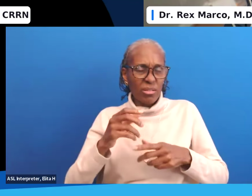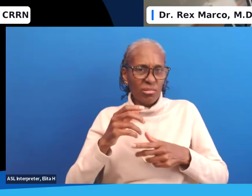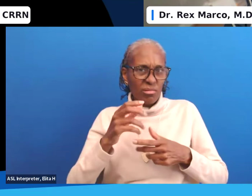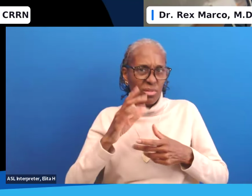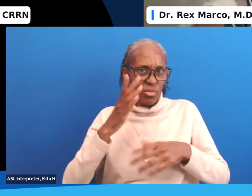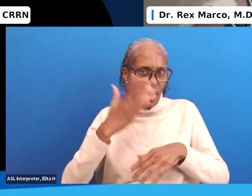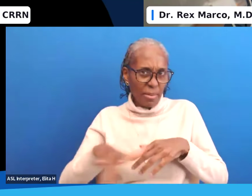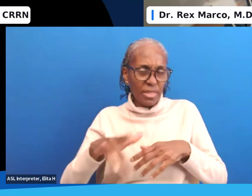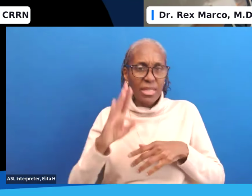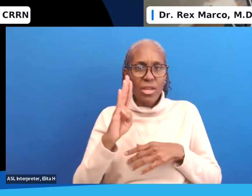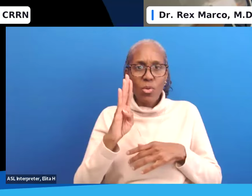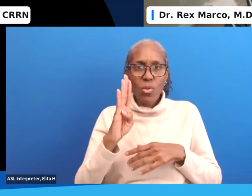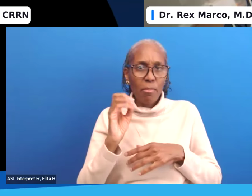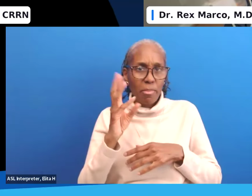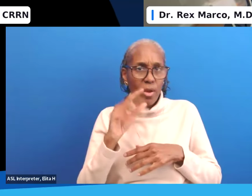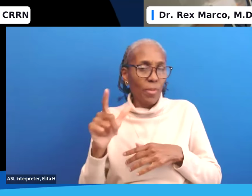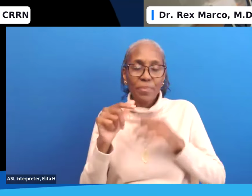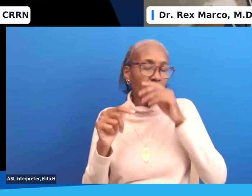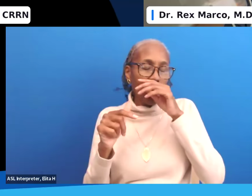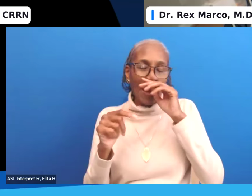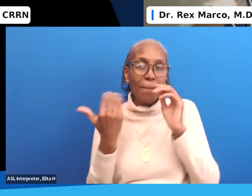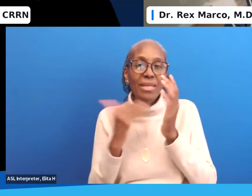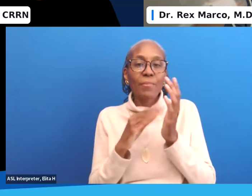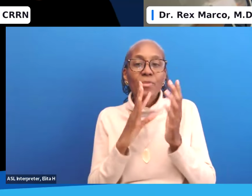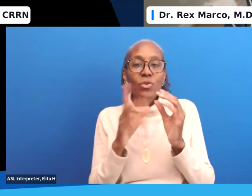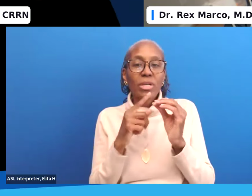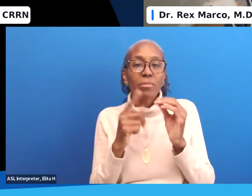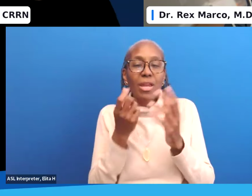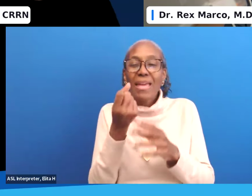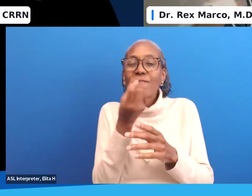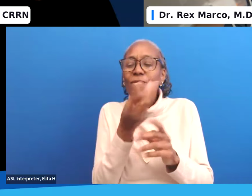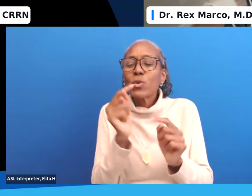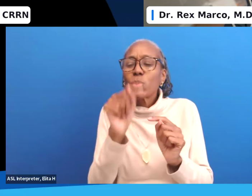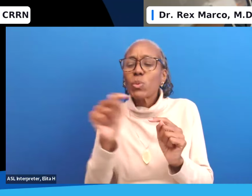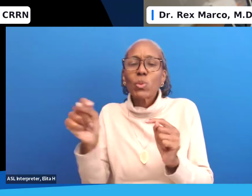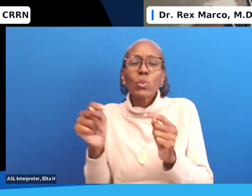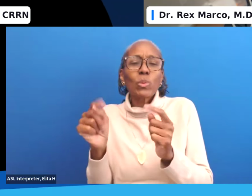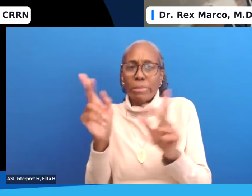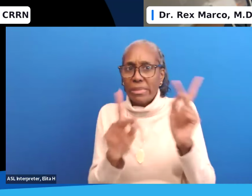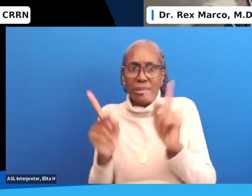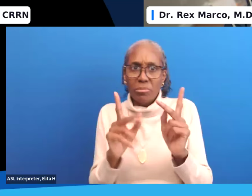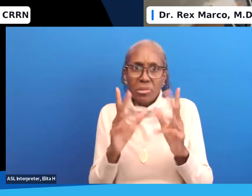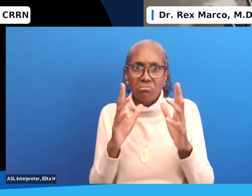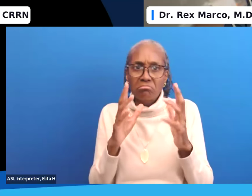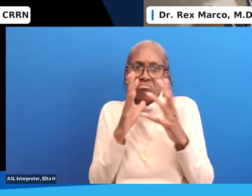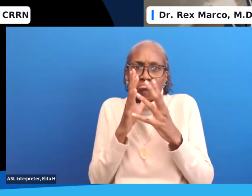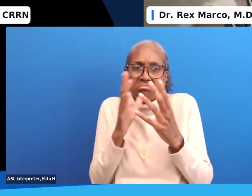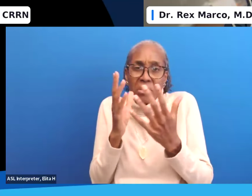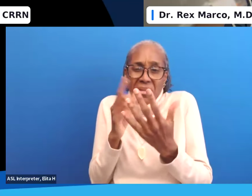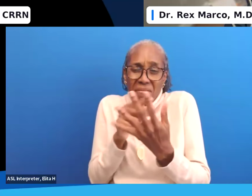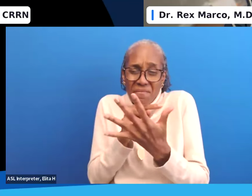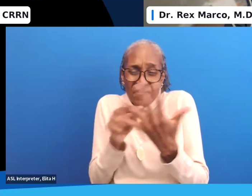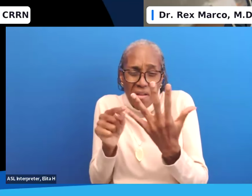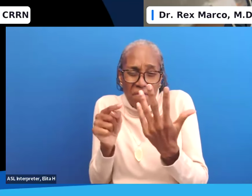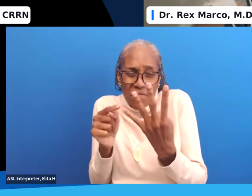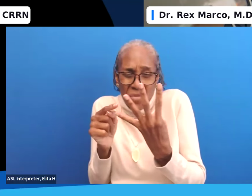bowel. But it's not like, and again, we're talking about just a handful of people, if even that many, but